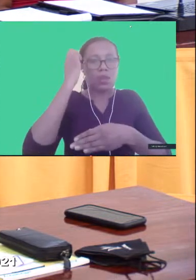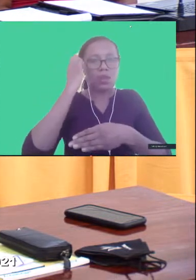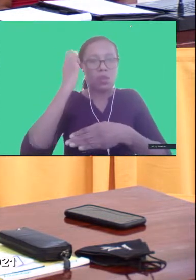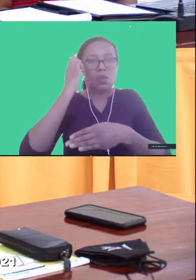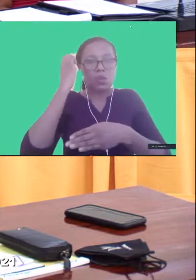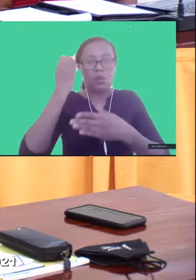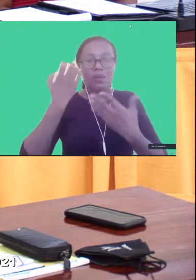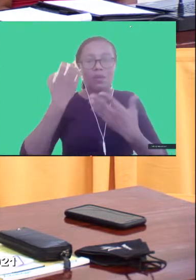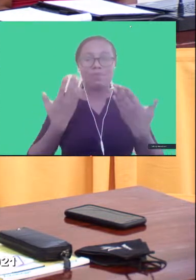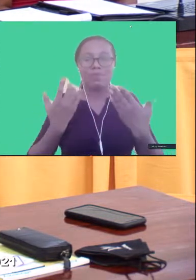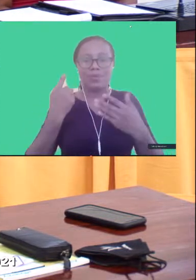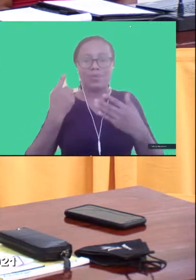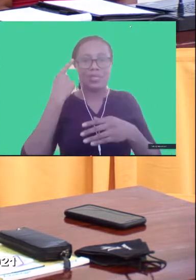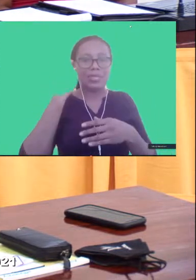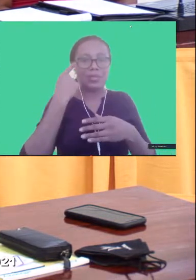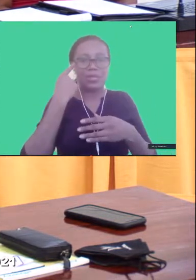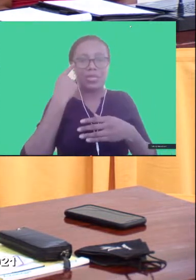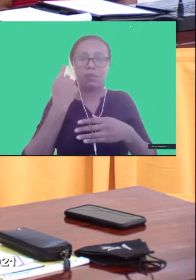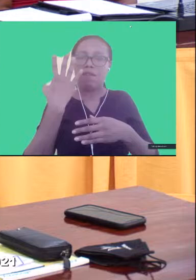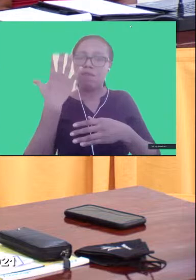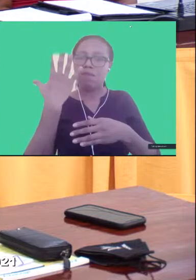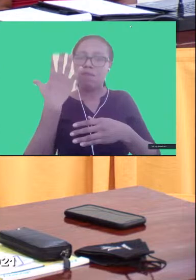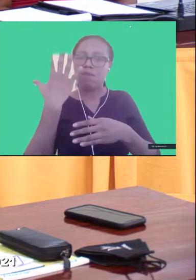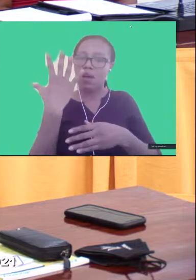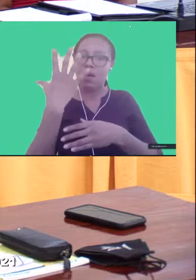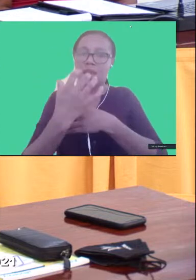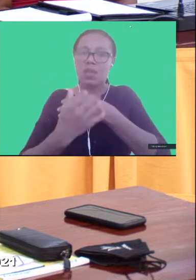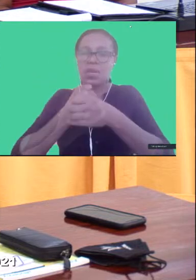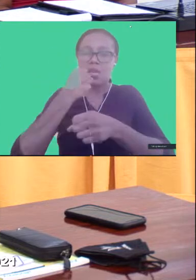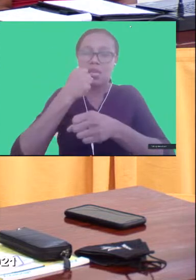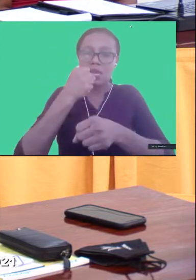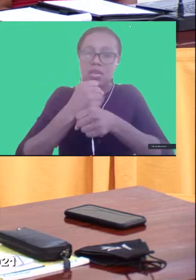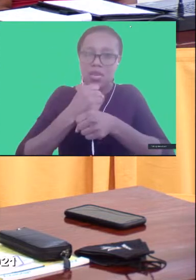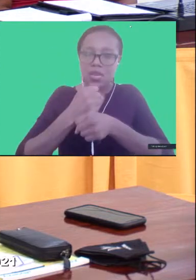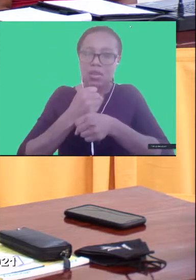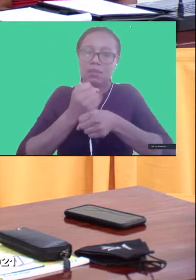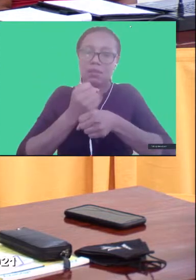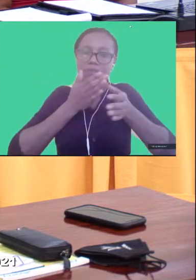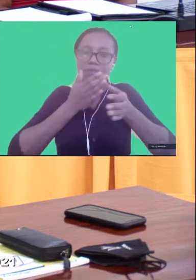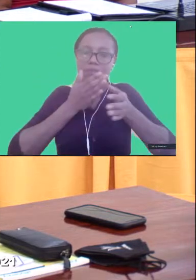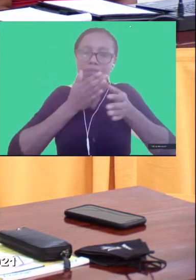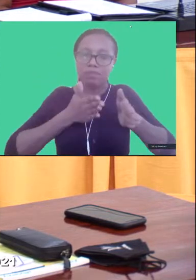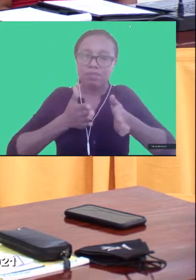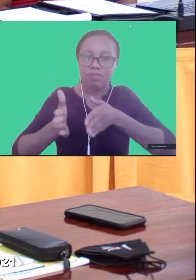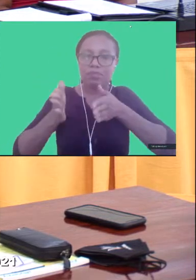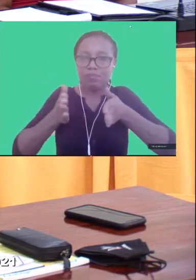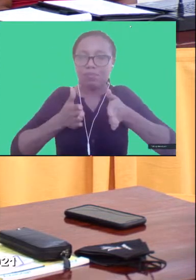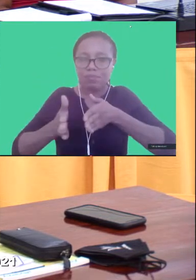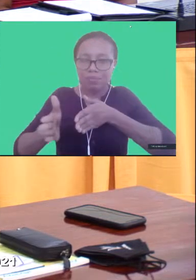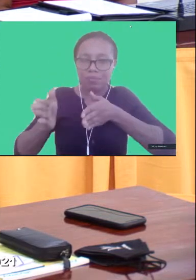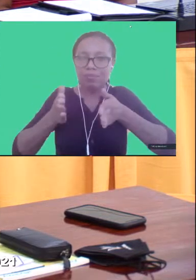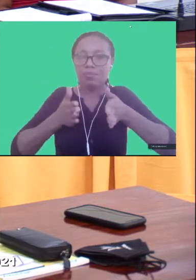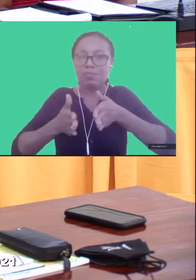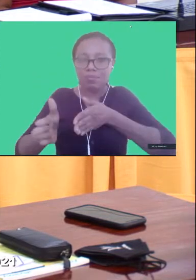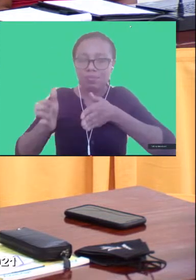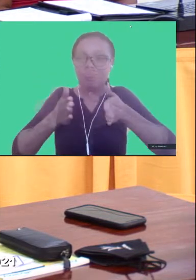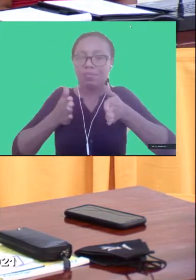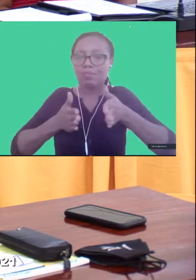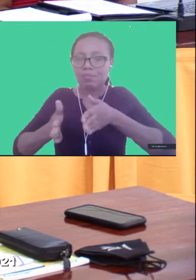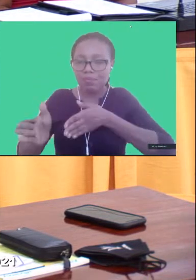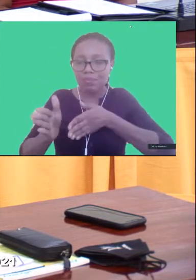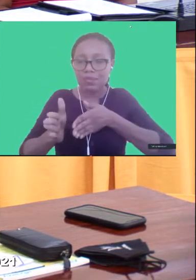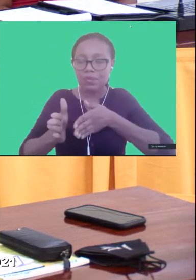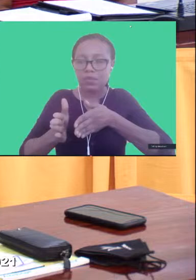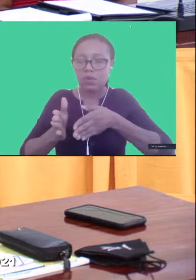We need to know that we are going to be in a position to adequately have the transformation of the vehicles